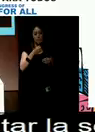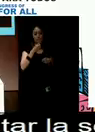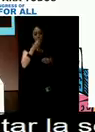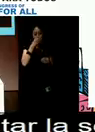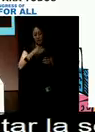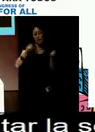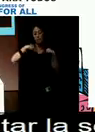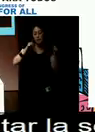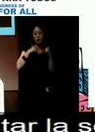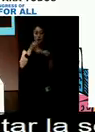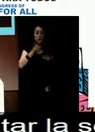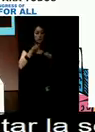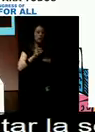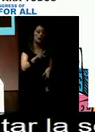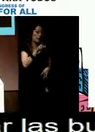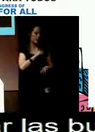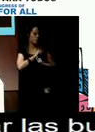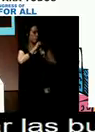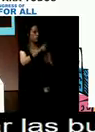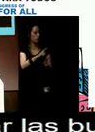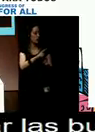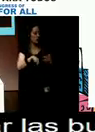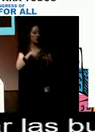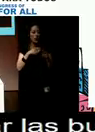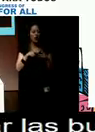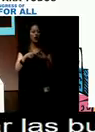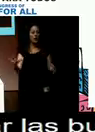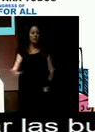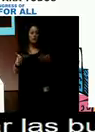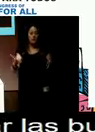find incentives and reward for accessibility efforts.